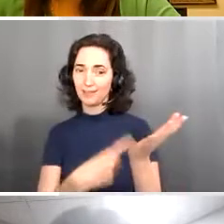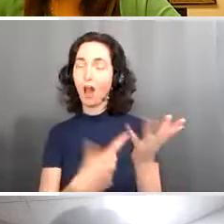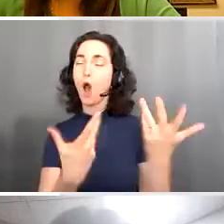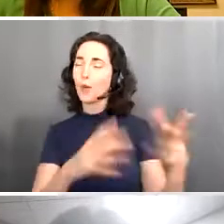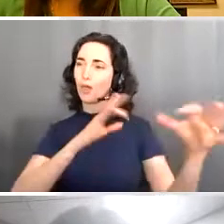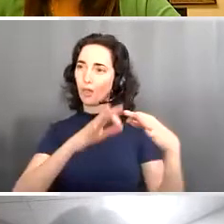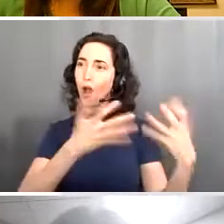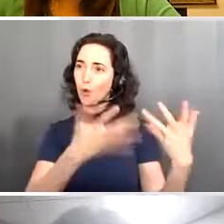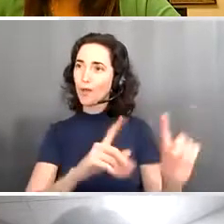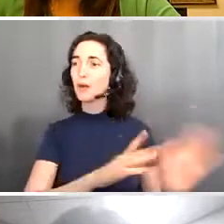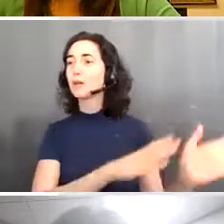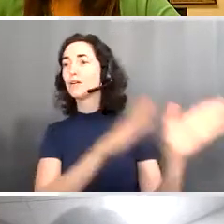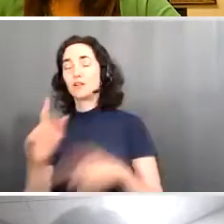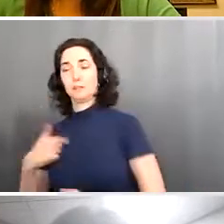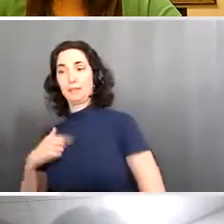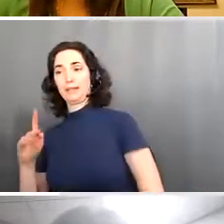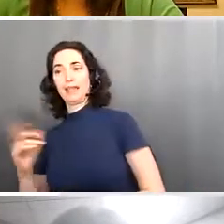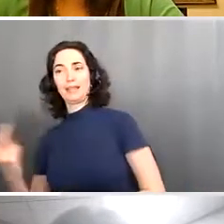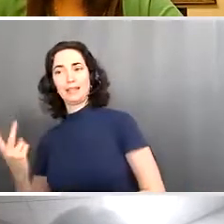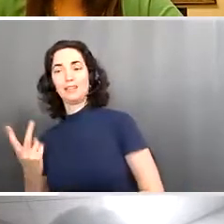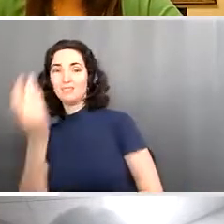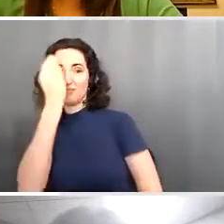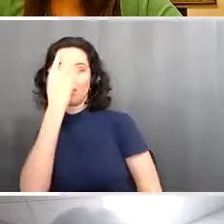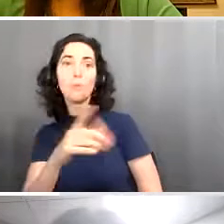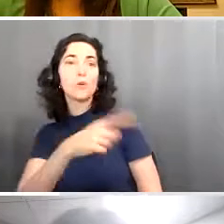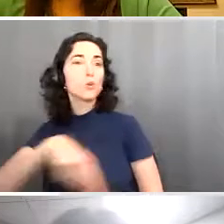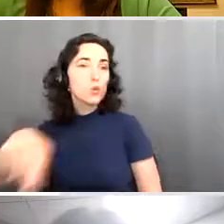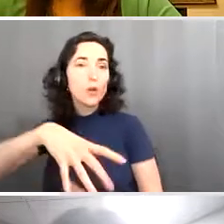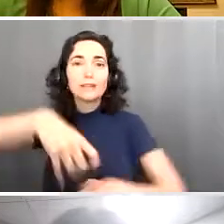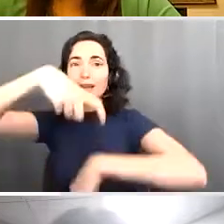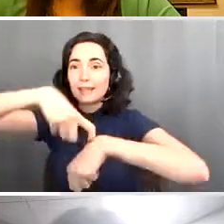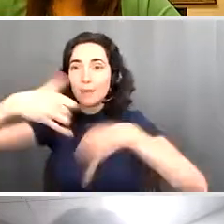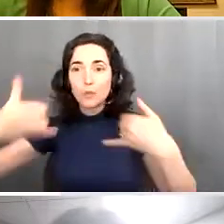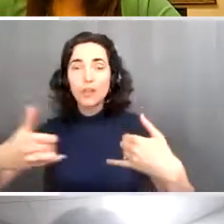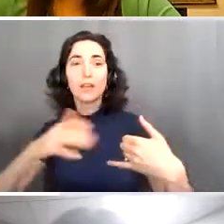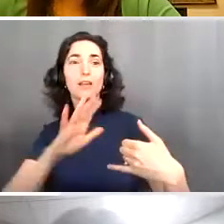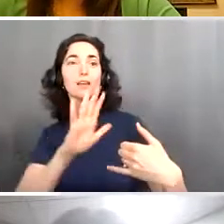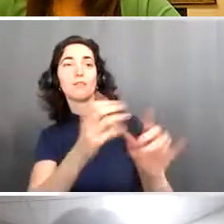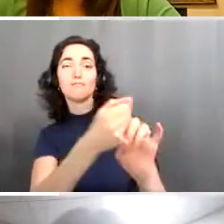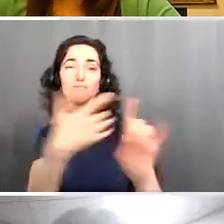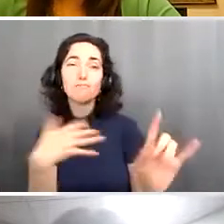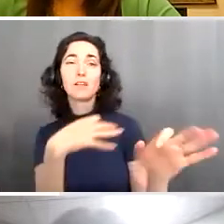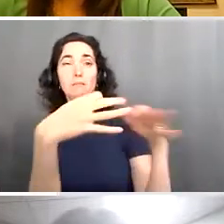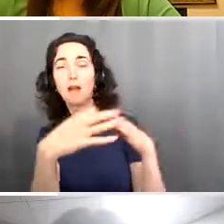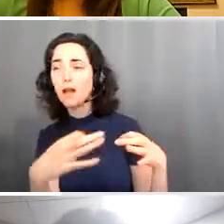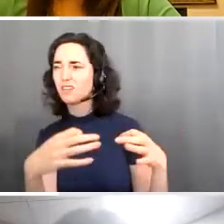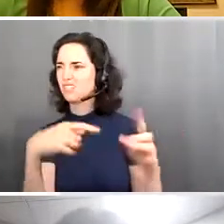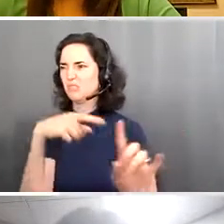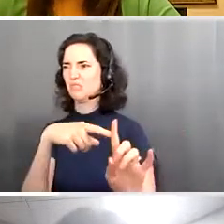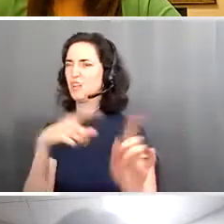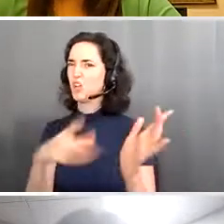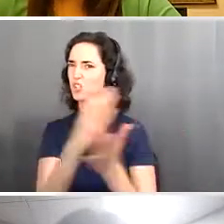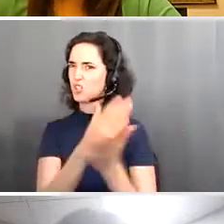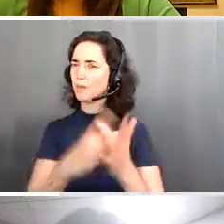on behalf of Kelly and I, we really do appreciate everybody taking their time to explain what can be extremely complicated pieces